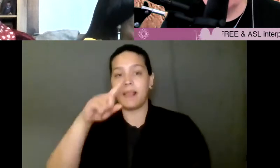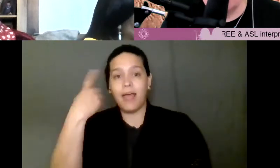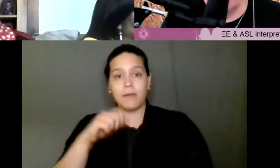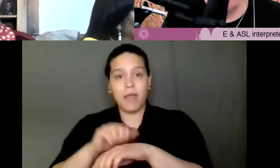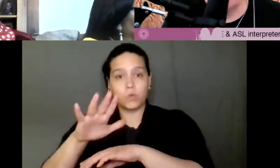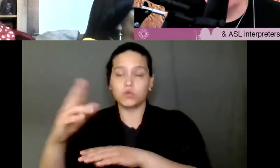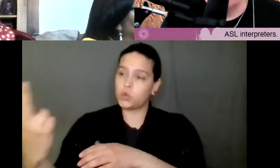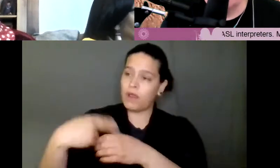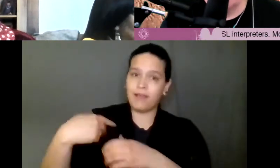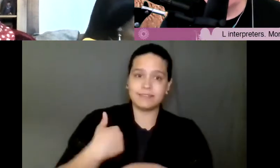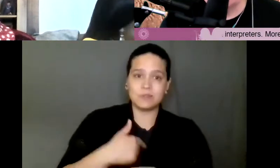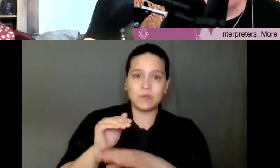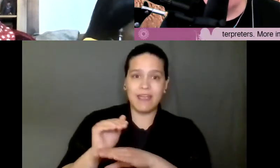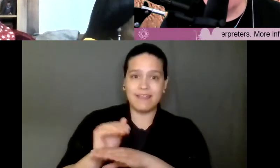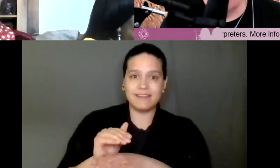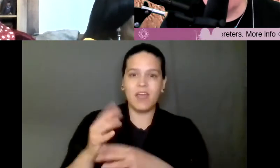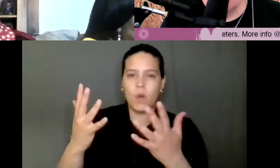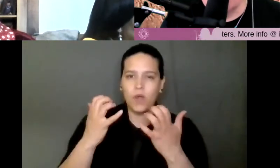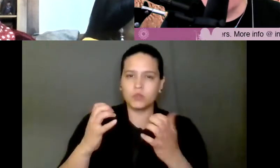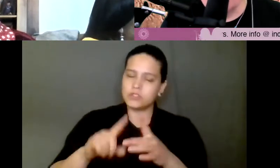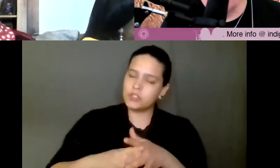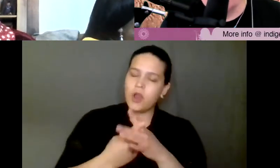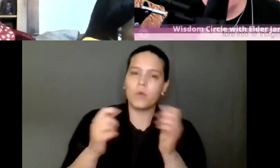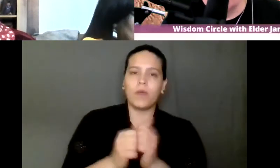this evening. I'd like to start with